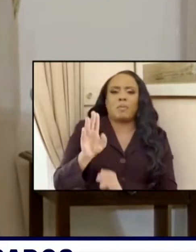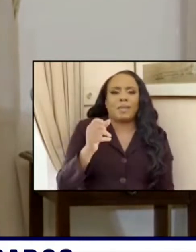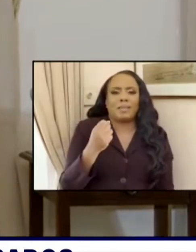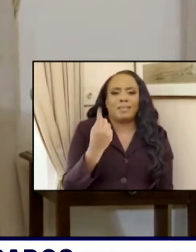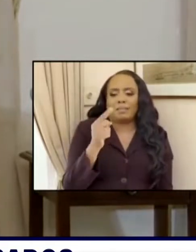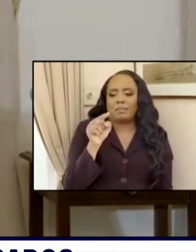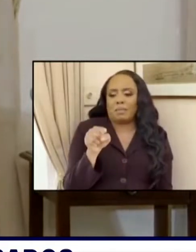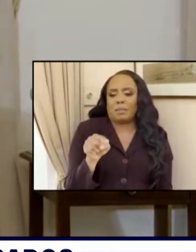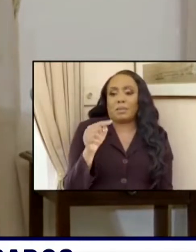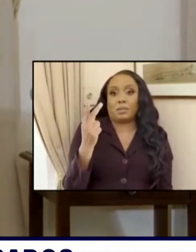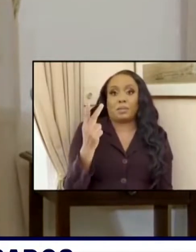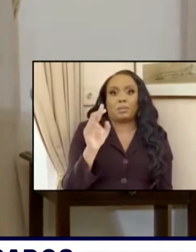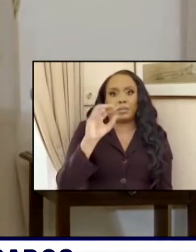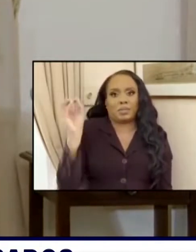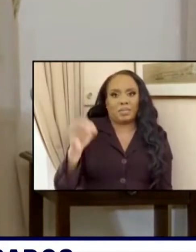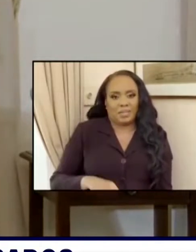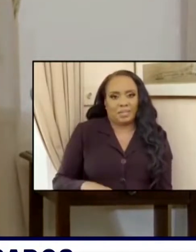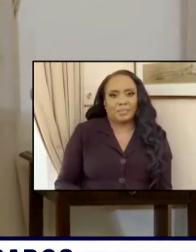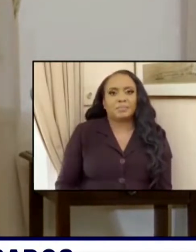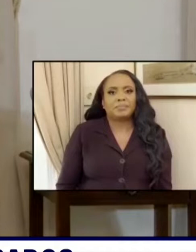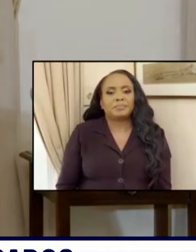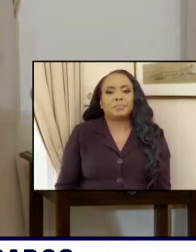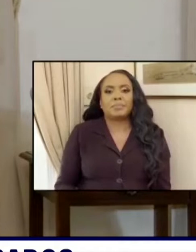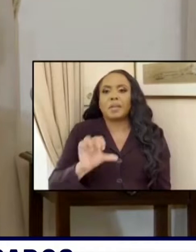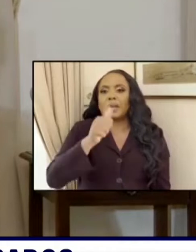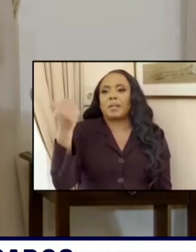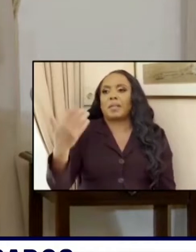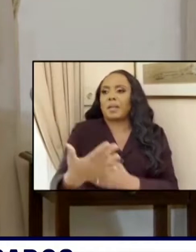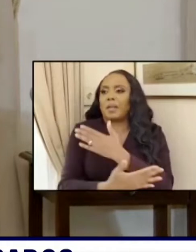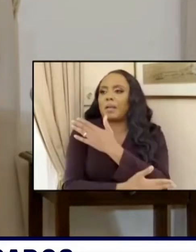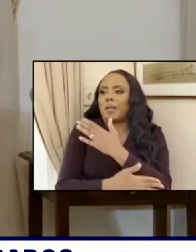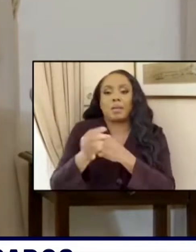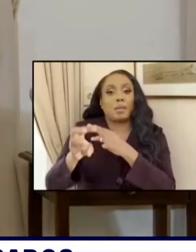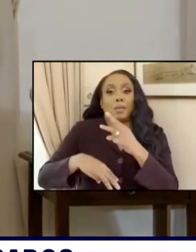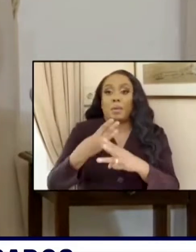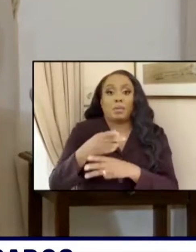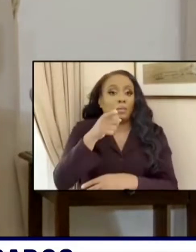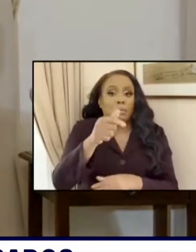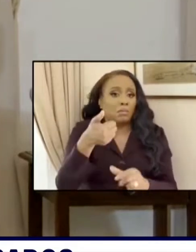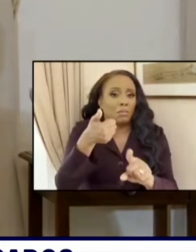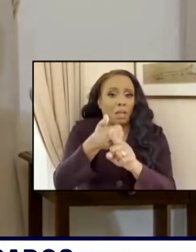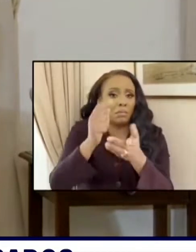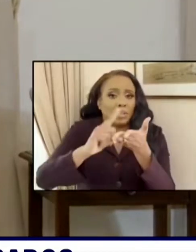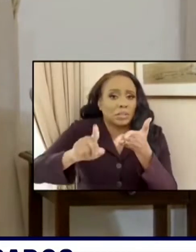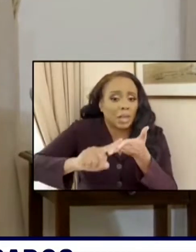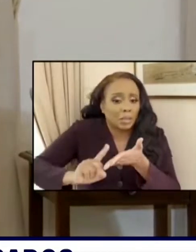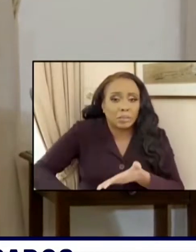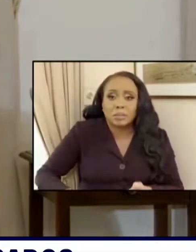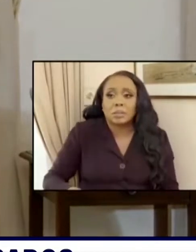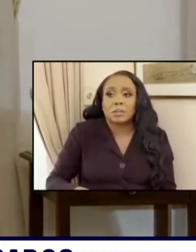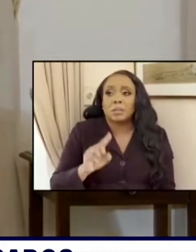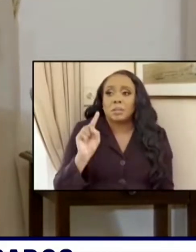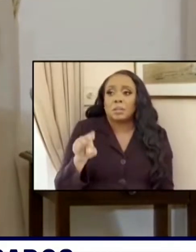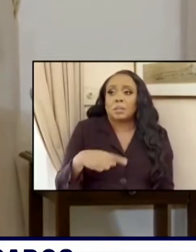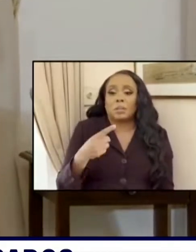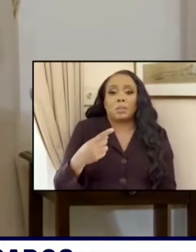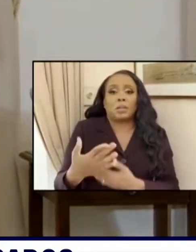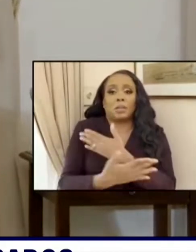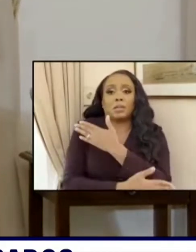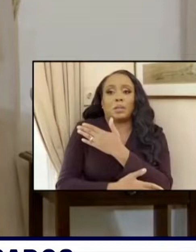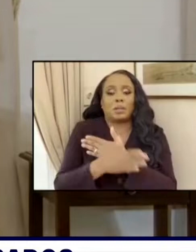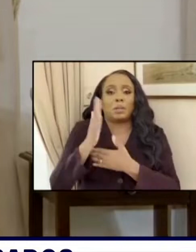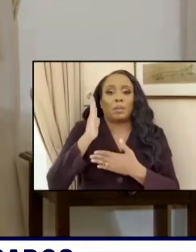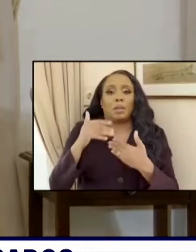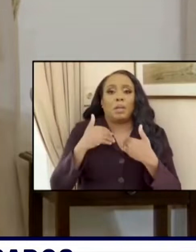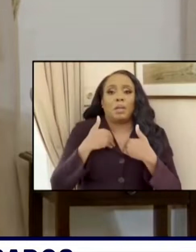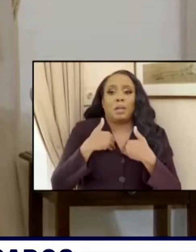to the other countries of the world, go and check for yourself. I believe that the only country that is expected to have greater growth